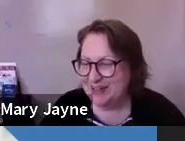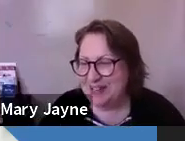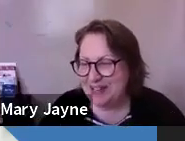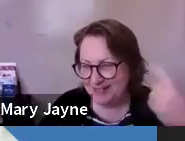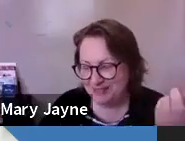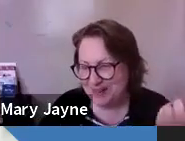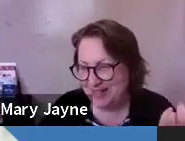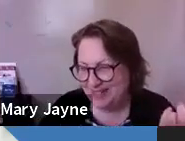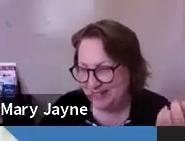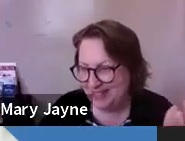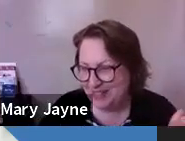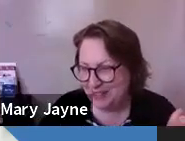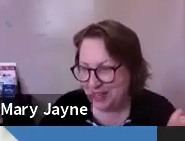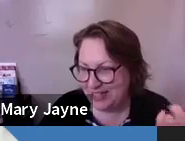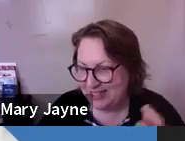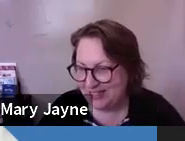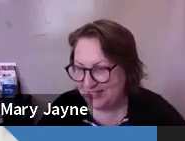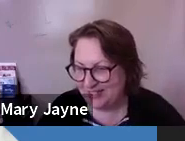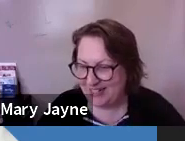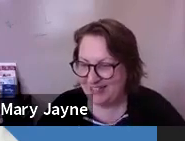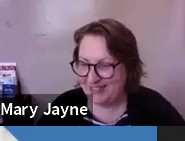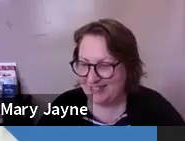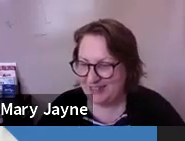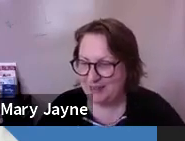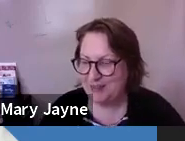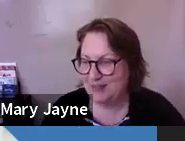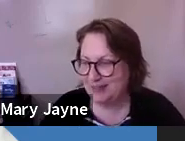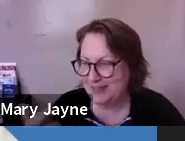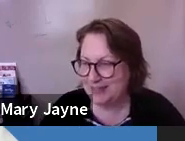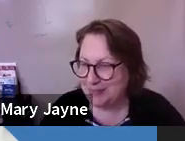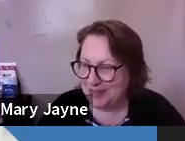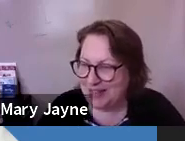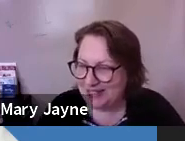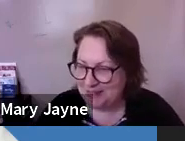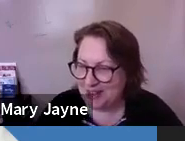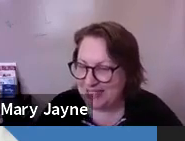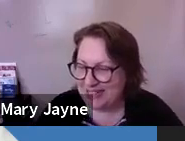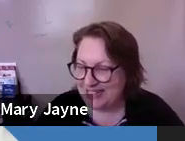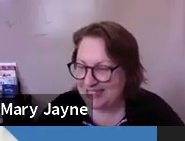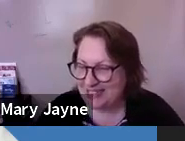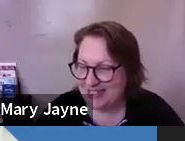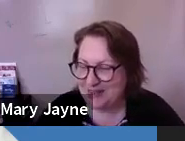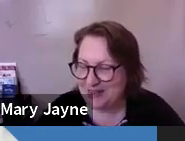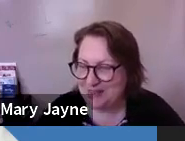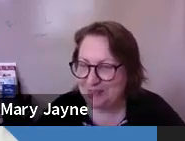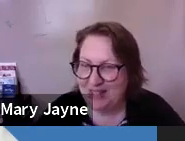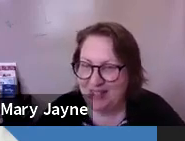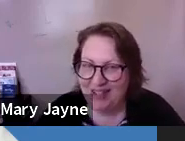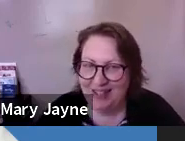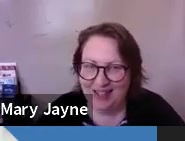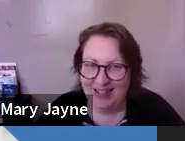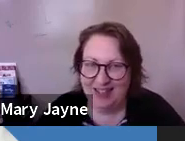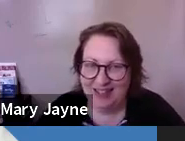I had my second shot yesterday, so that the interpreter has some context.